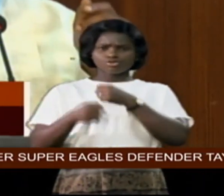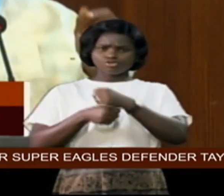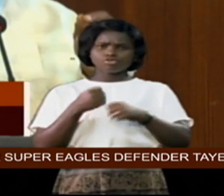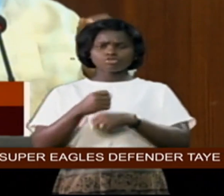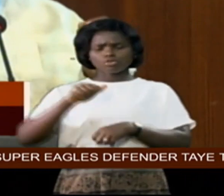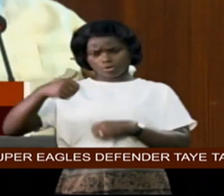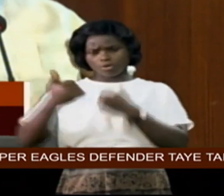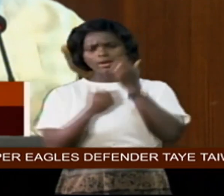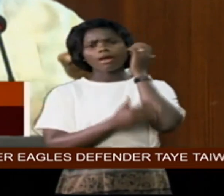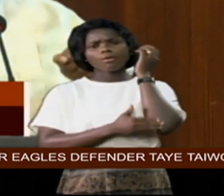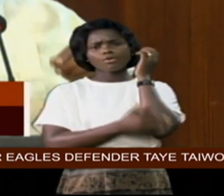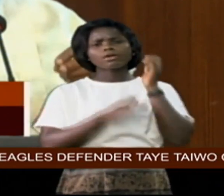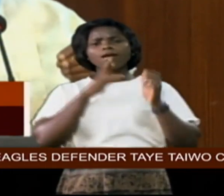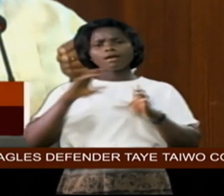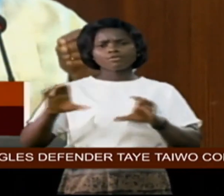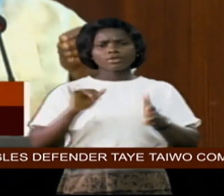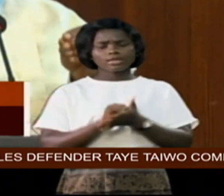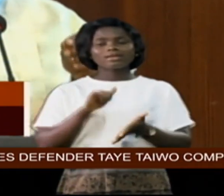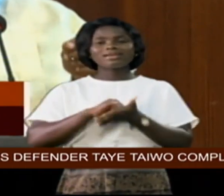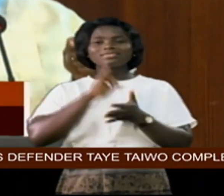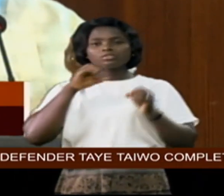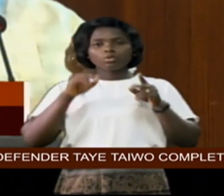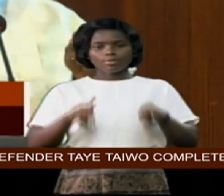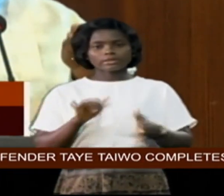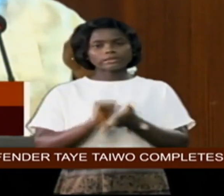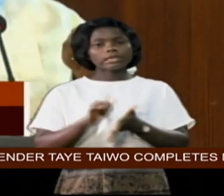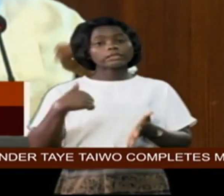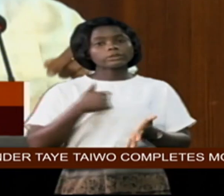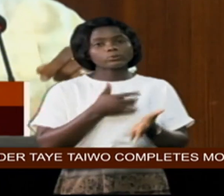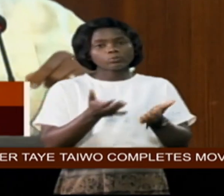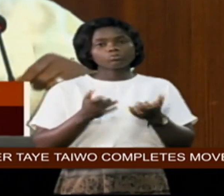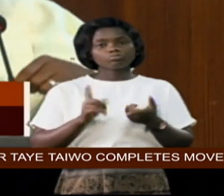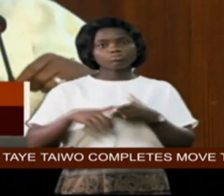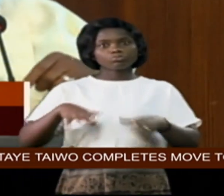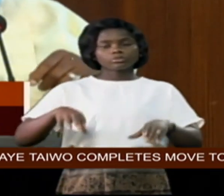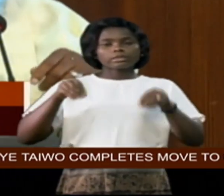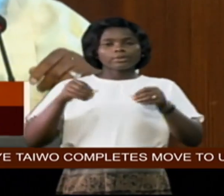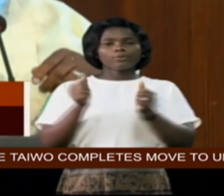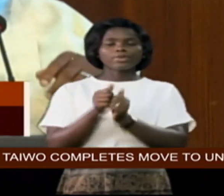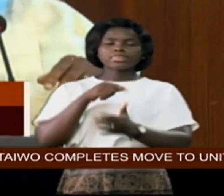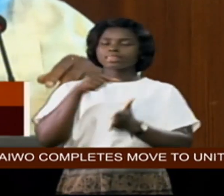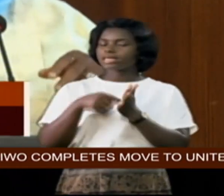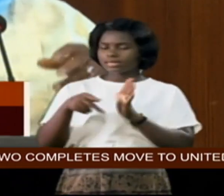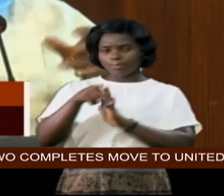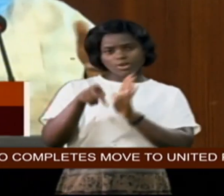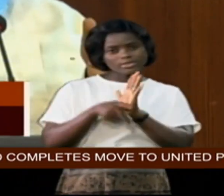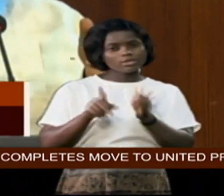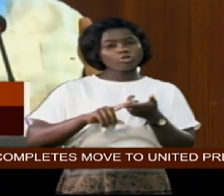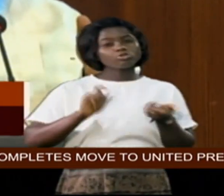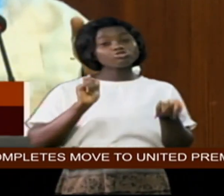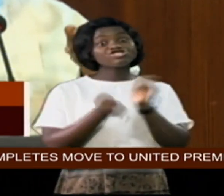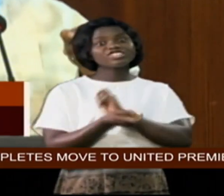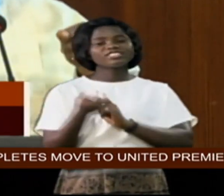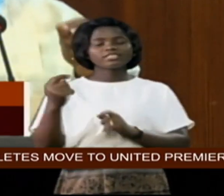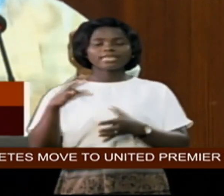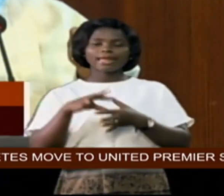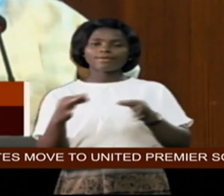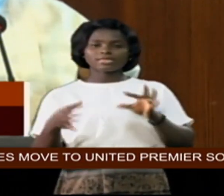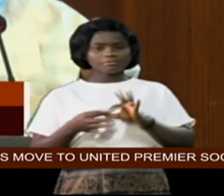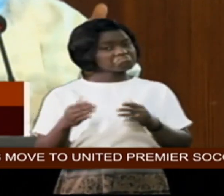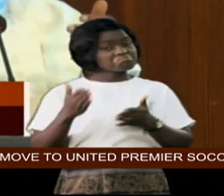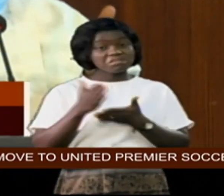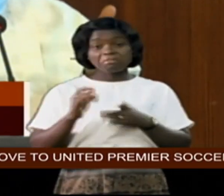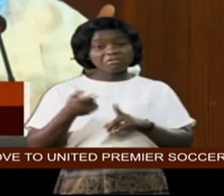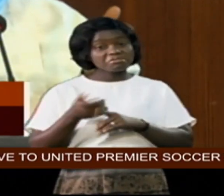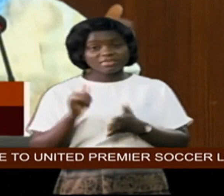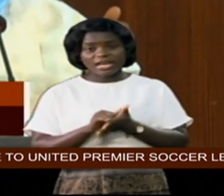And that is the opportunity that we want to take with this policy to change the narratives. Apart from that,